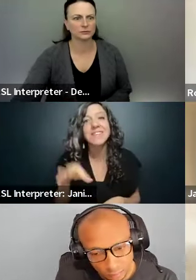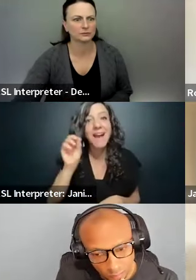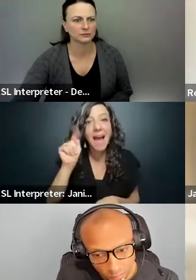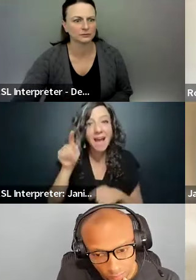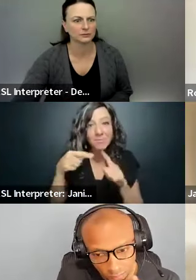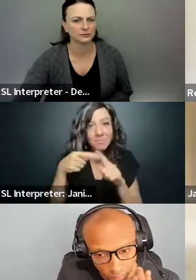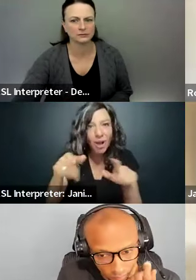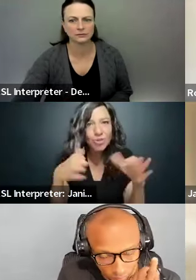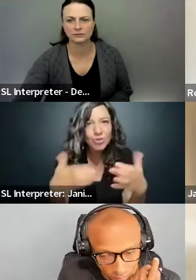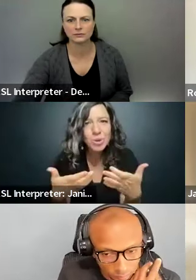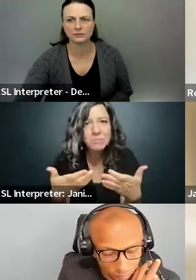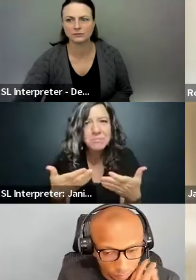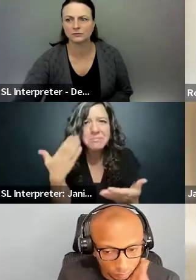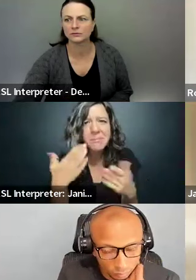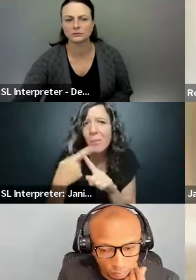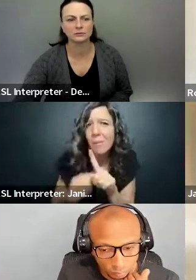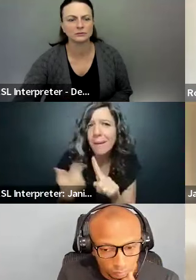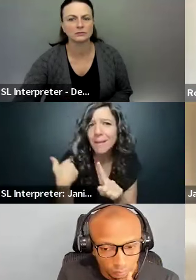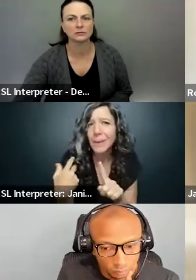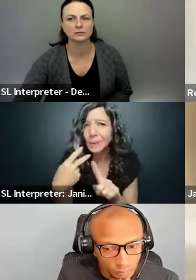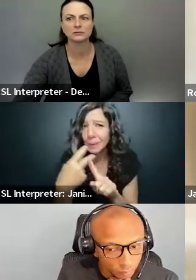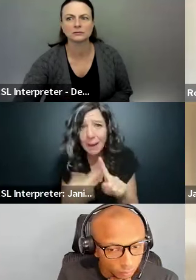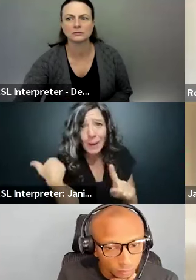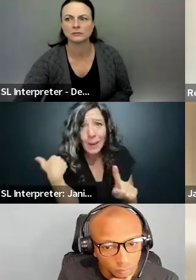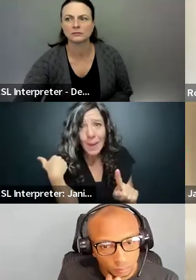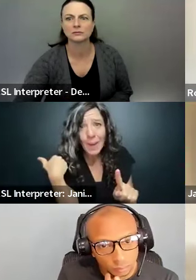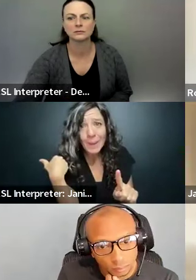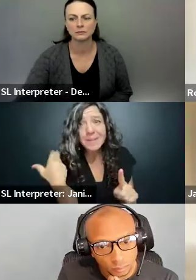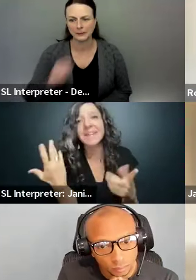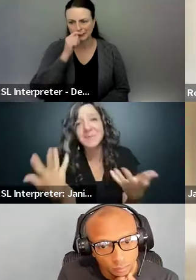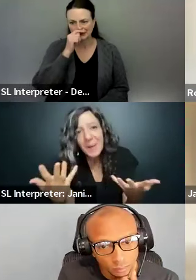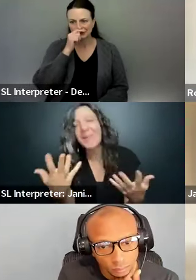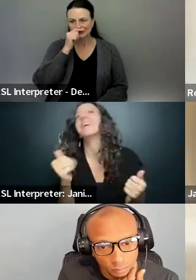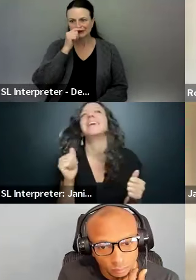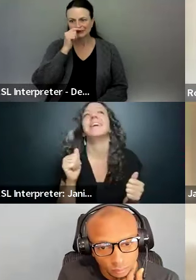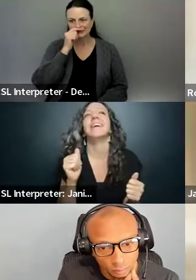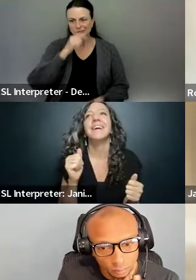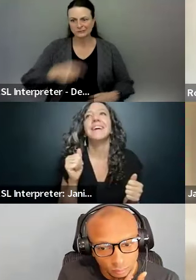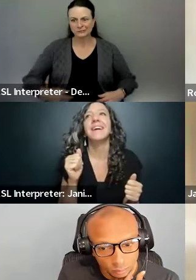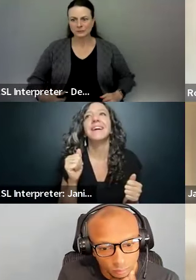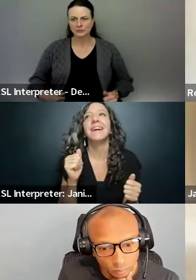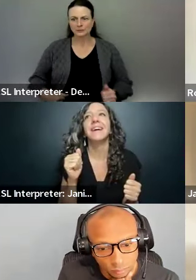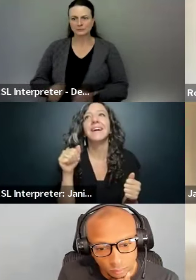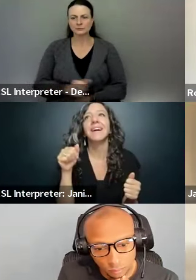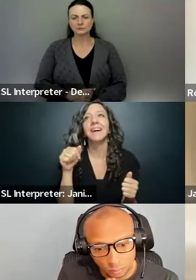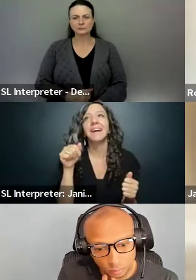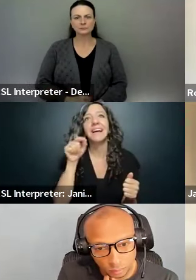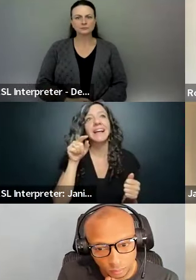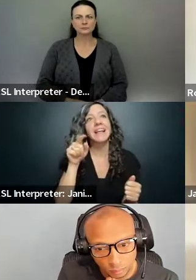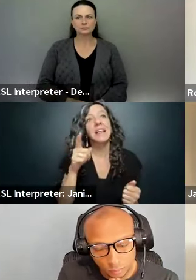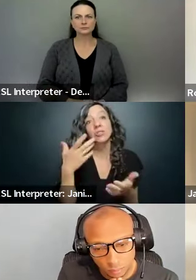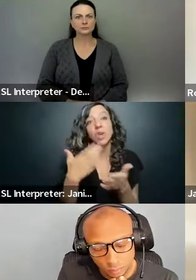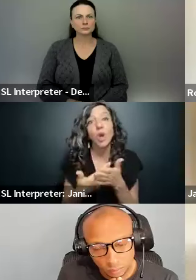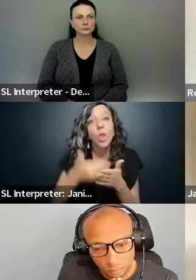maybe 1 to 2 months ago. And the closest of connection I have to most people here is